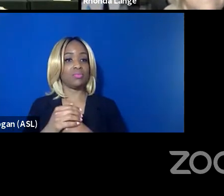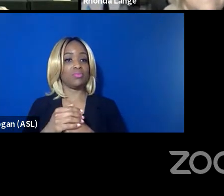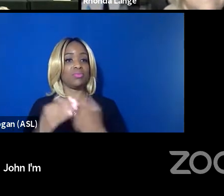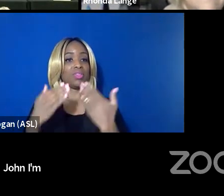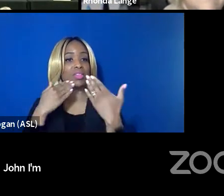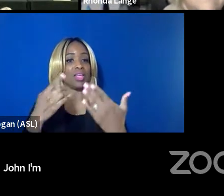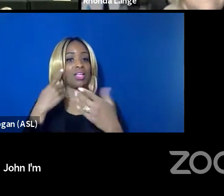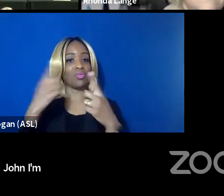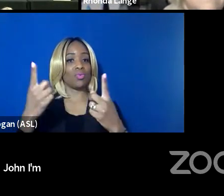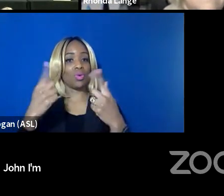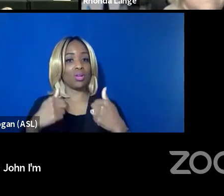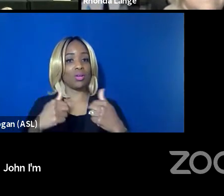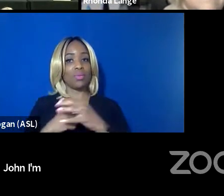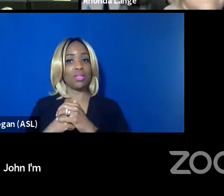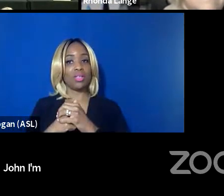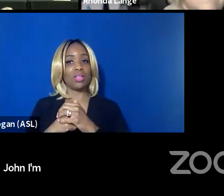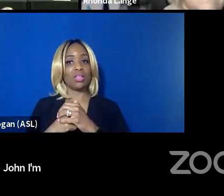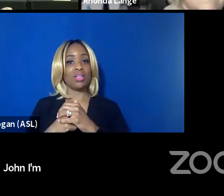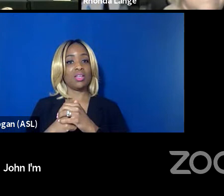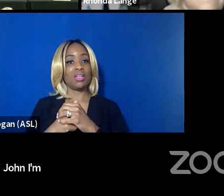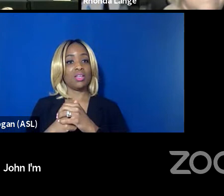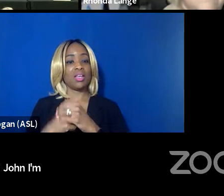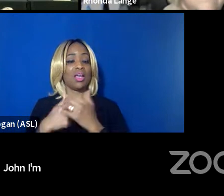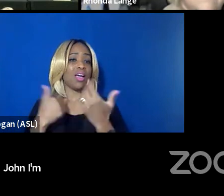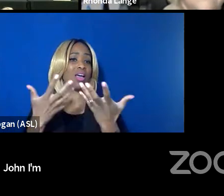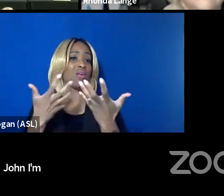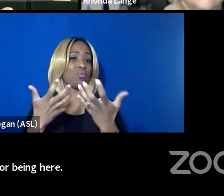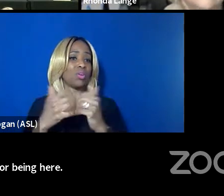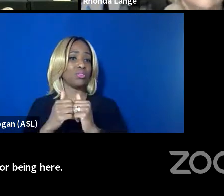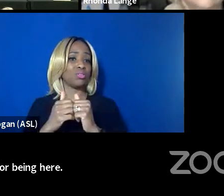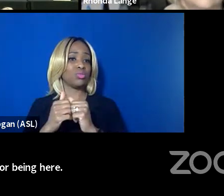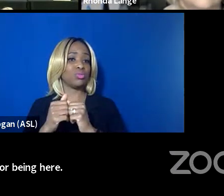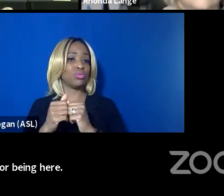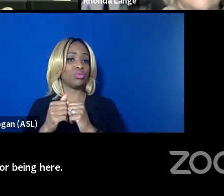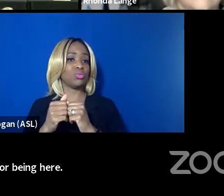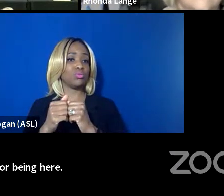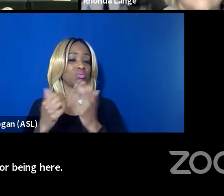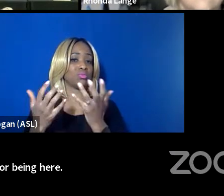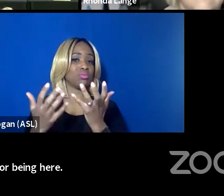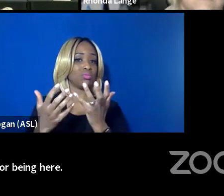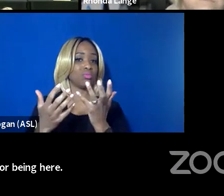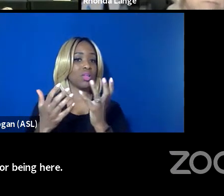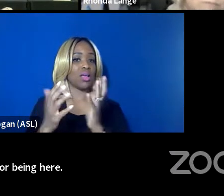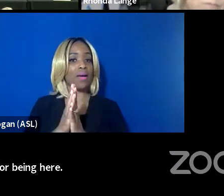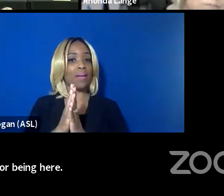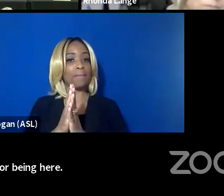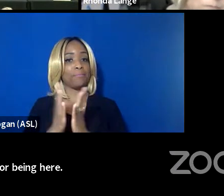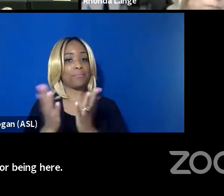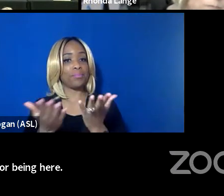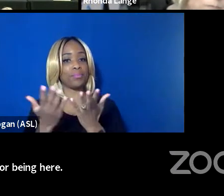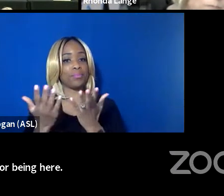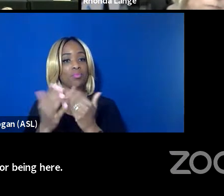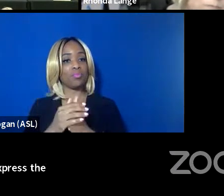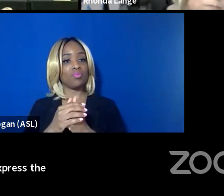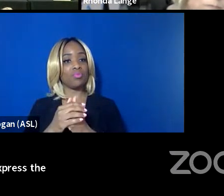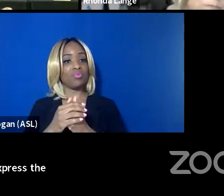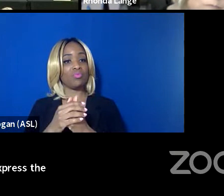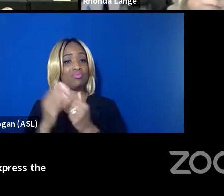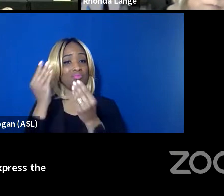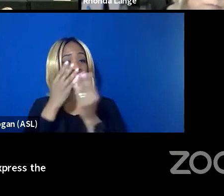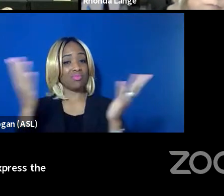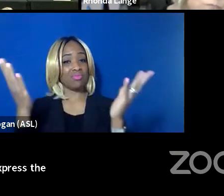Thanks for being here. I would just like to express the opinion to you all that